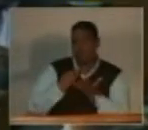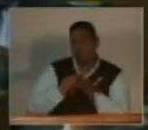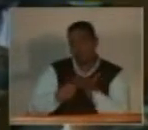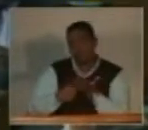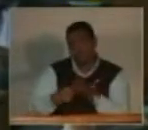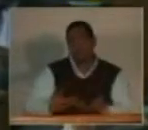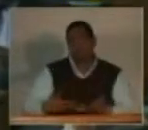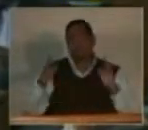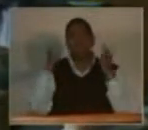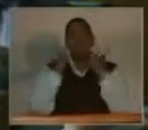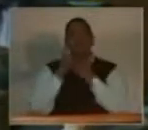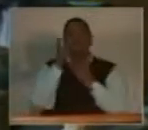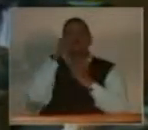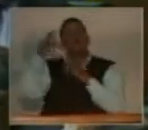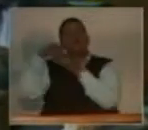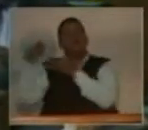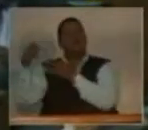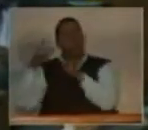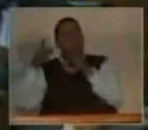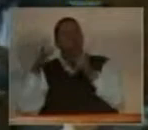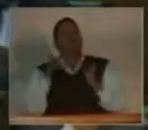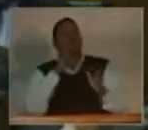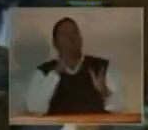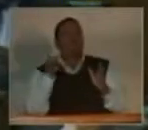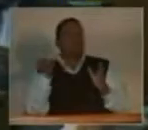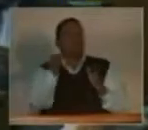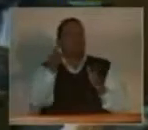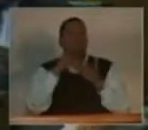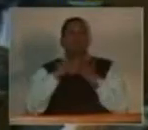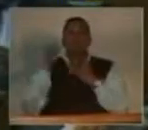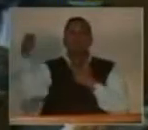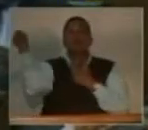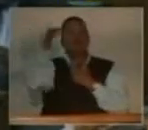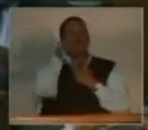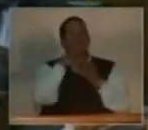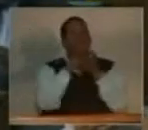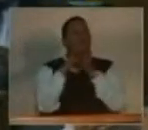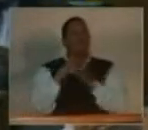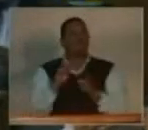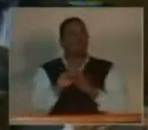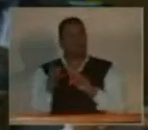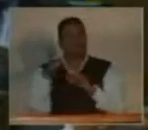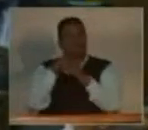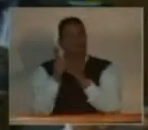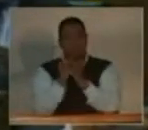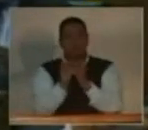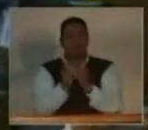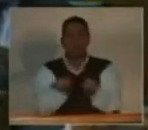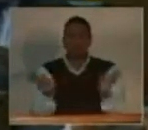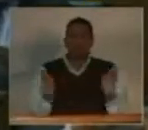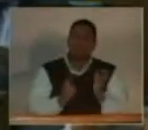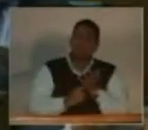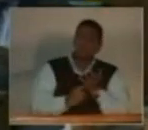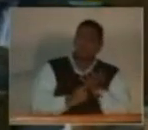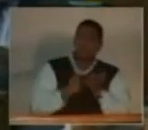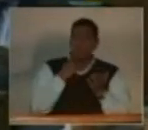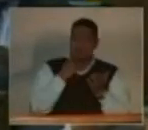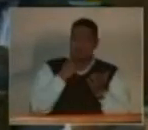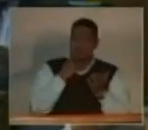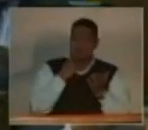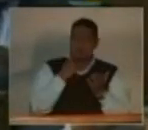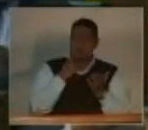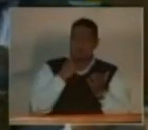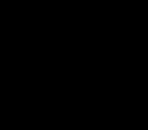the Director of Tourism, along with other industry partners, to explore multi-destination opportunities.